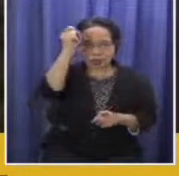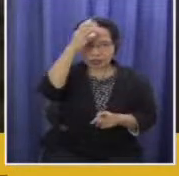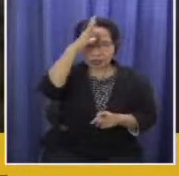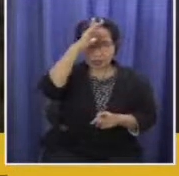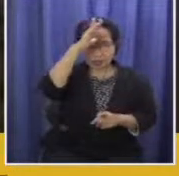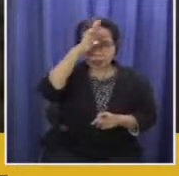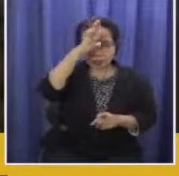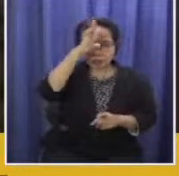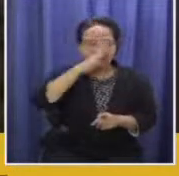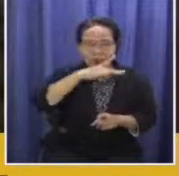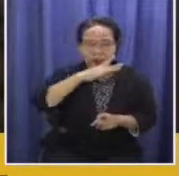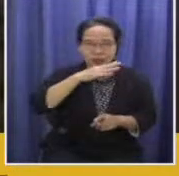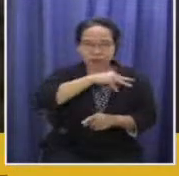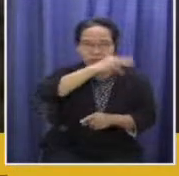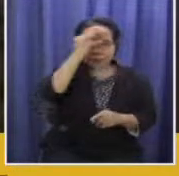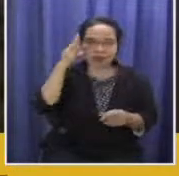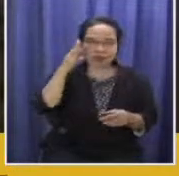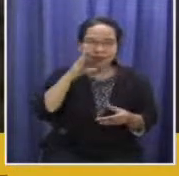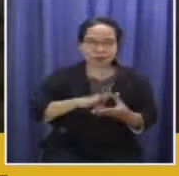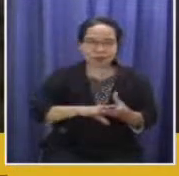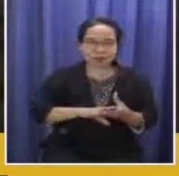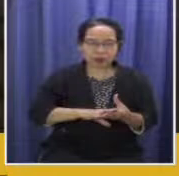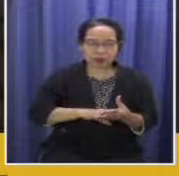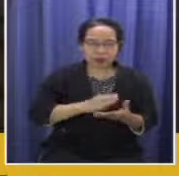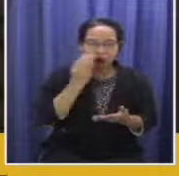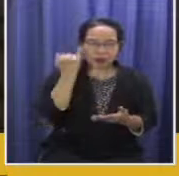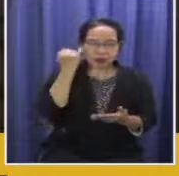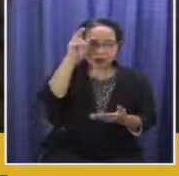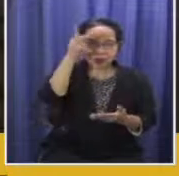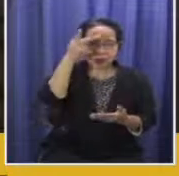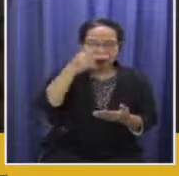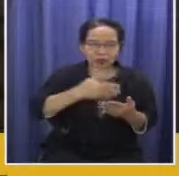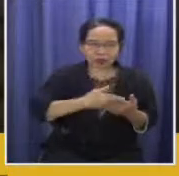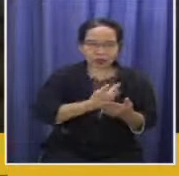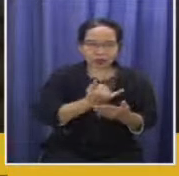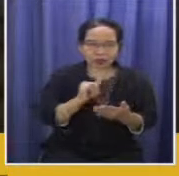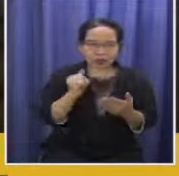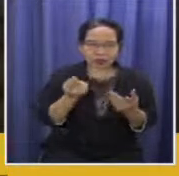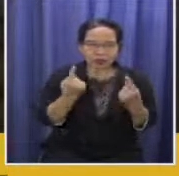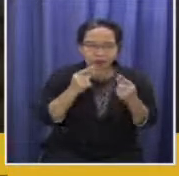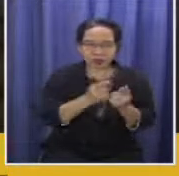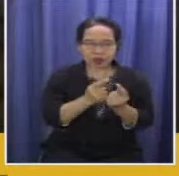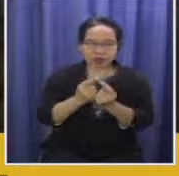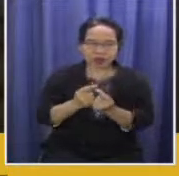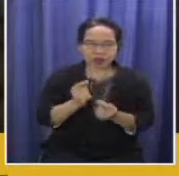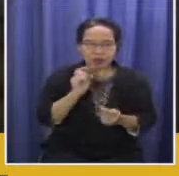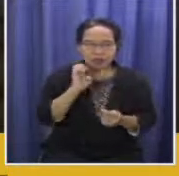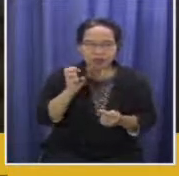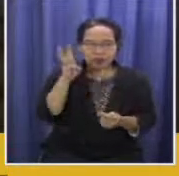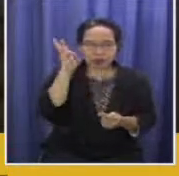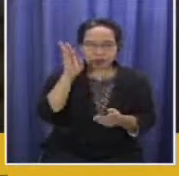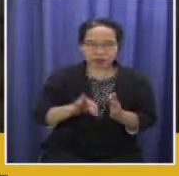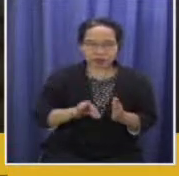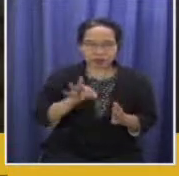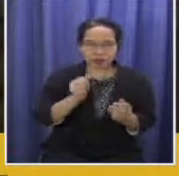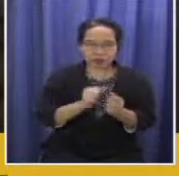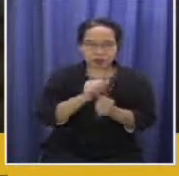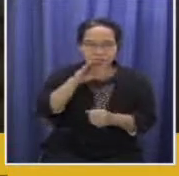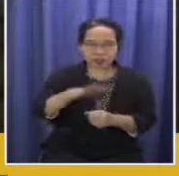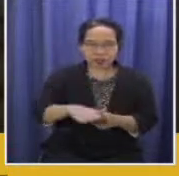mother Mary was espoused to Joseph, before they came together, she was found with